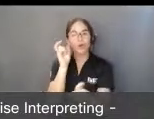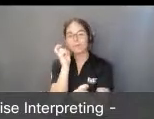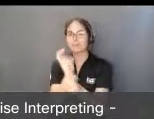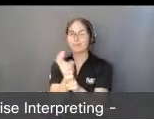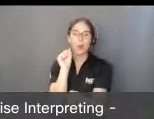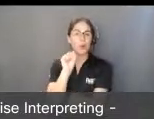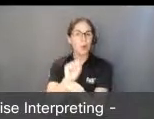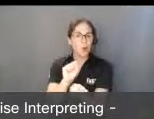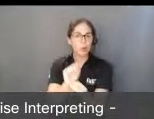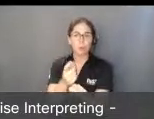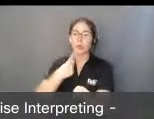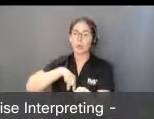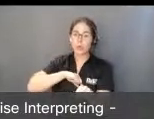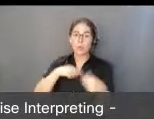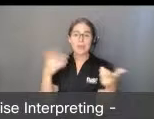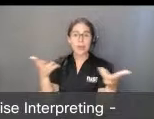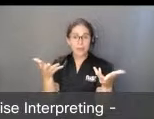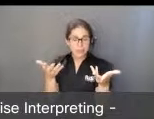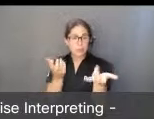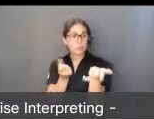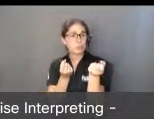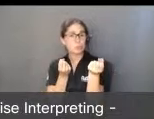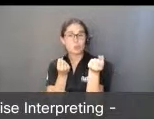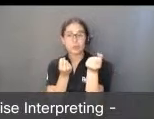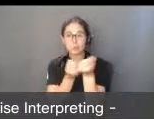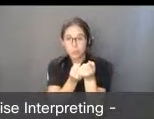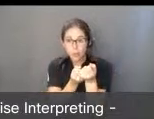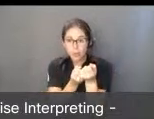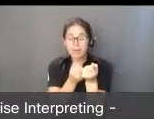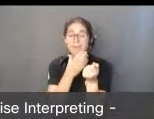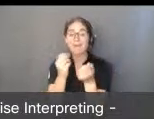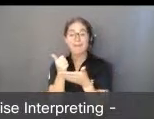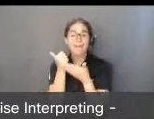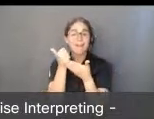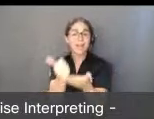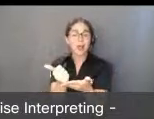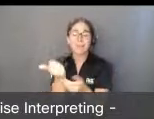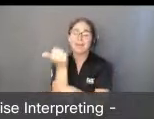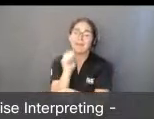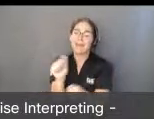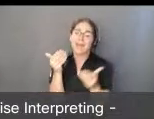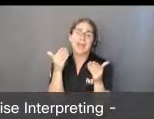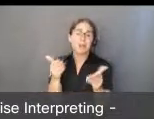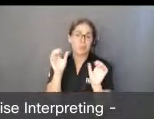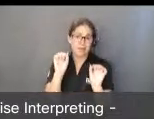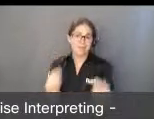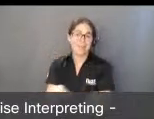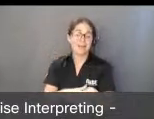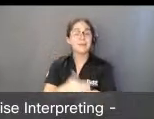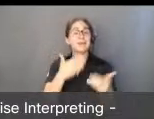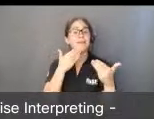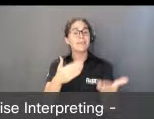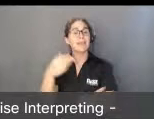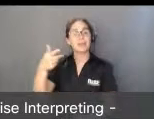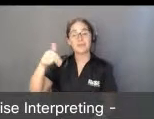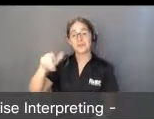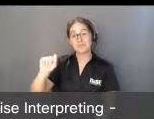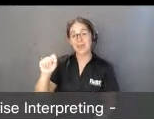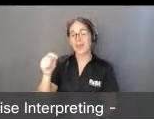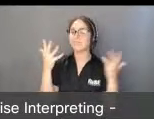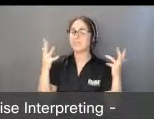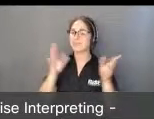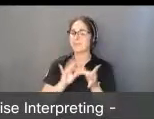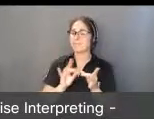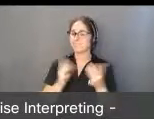here to support and assist in any way. So thank you, Pat, and that's all my